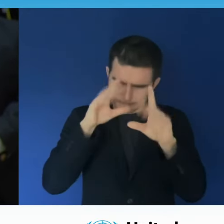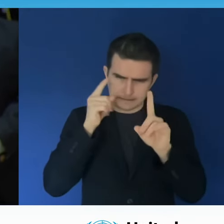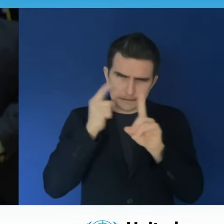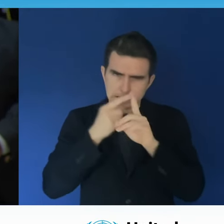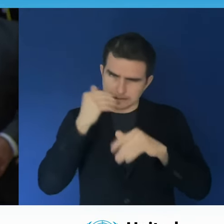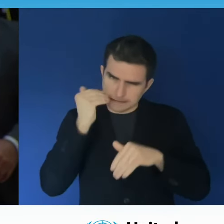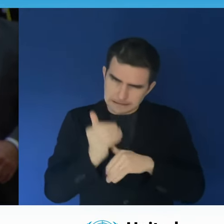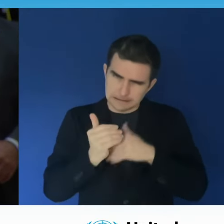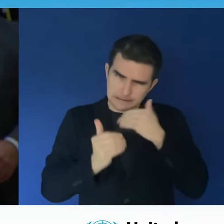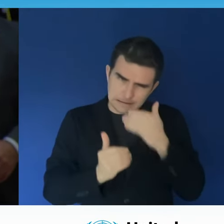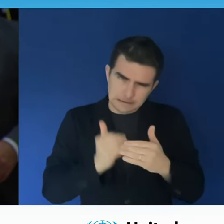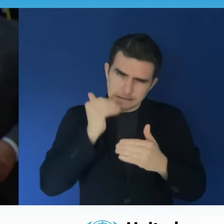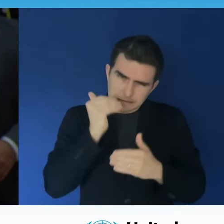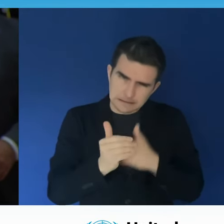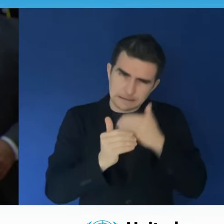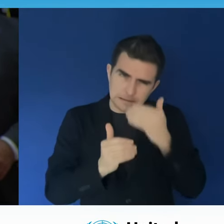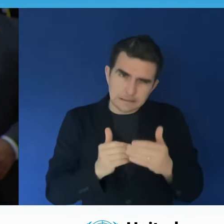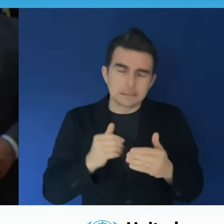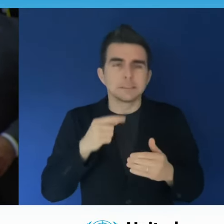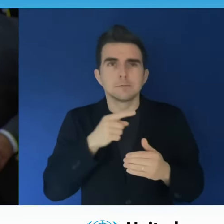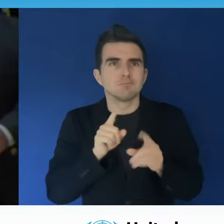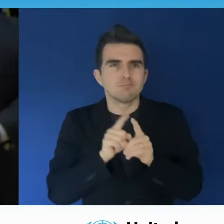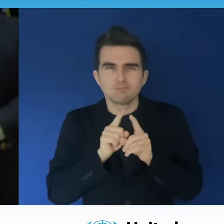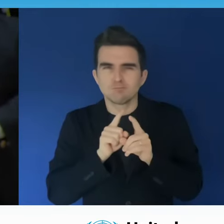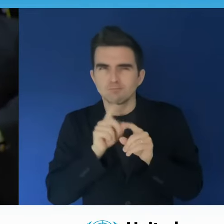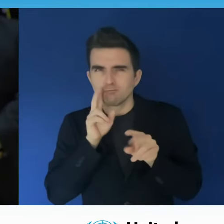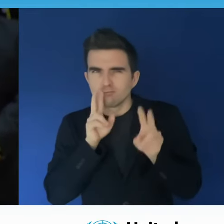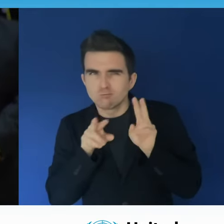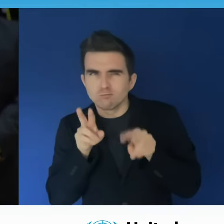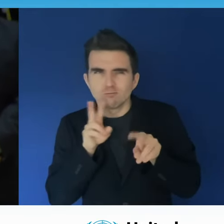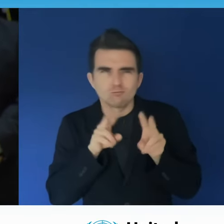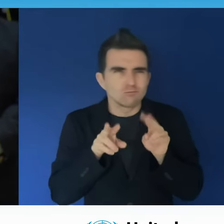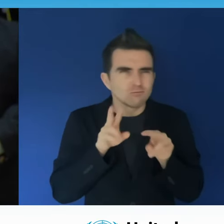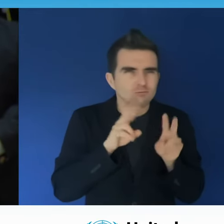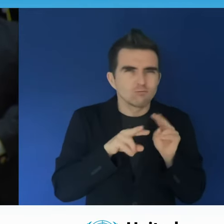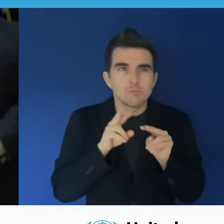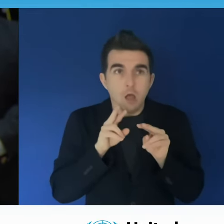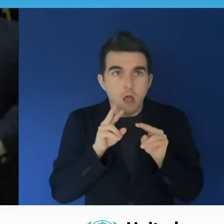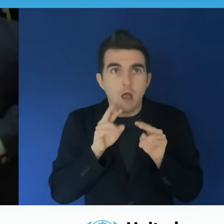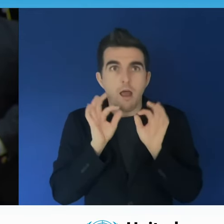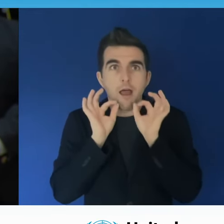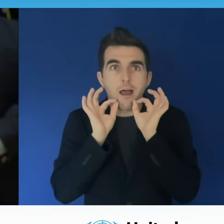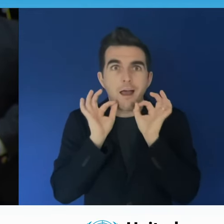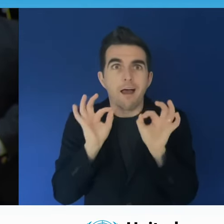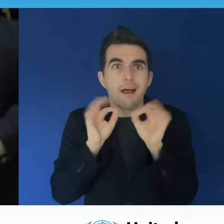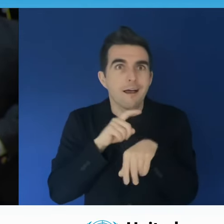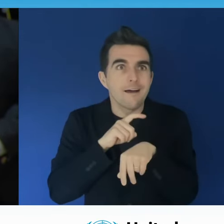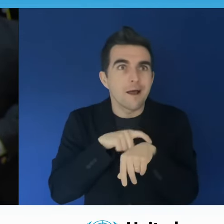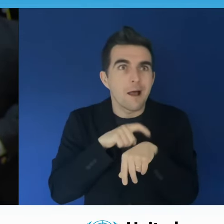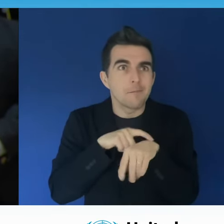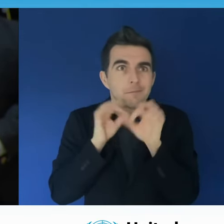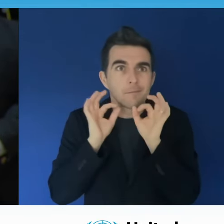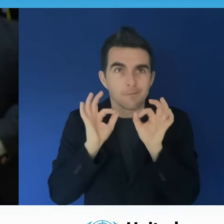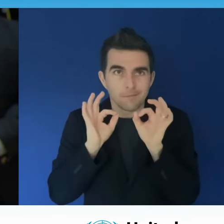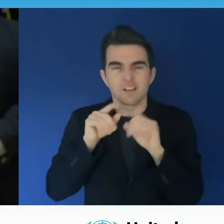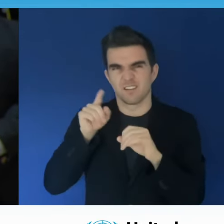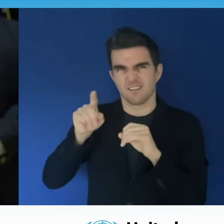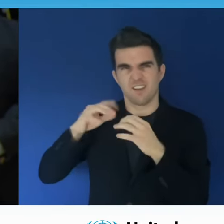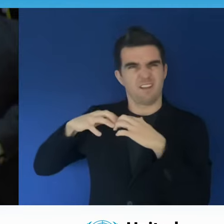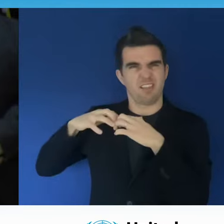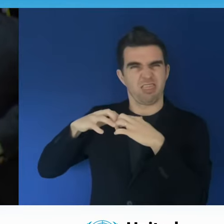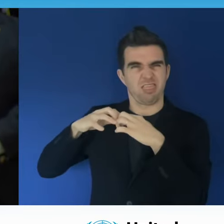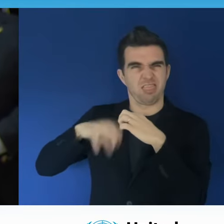international community's intervention provided a safer environment for women, she resumed her studies. She finished her